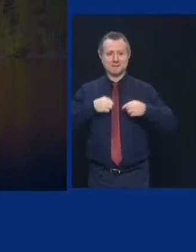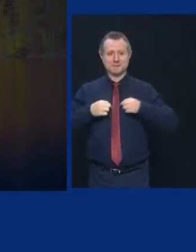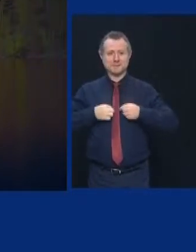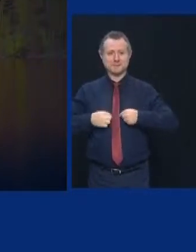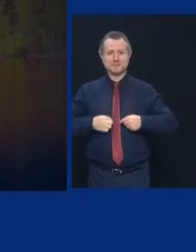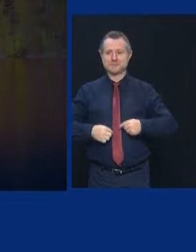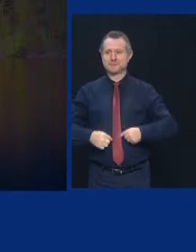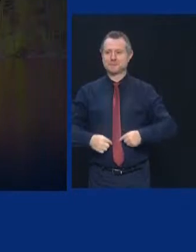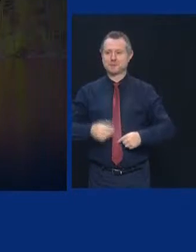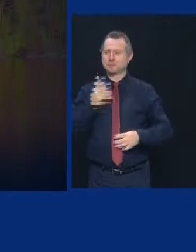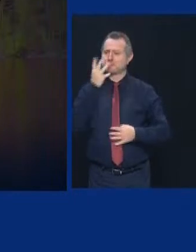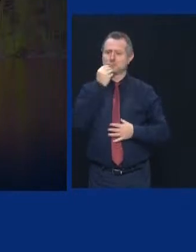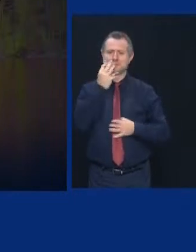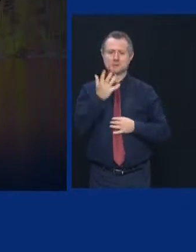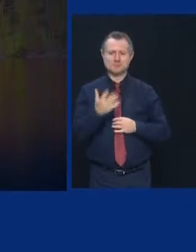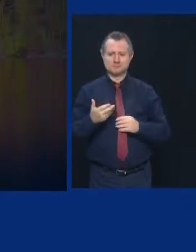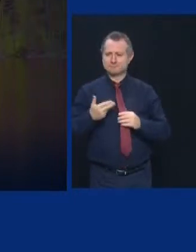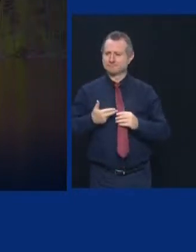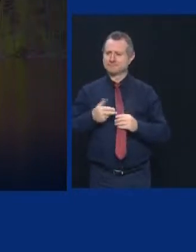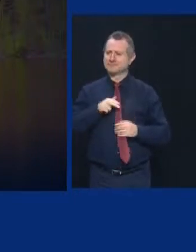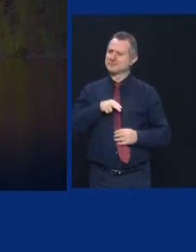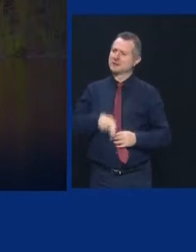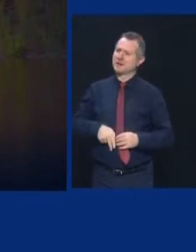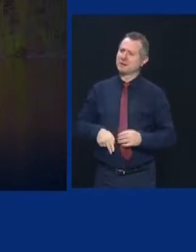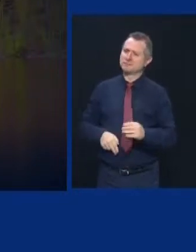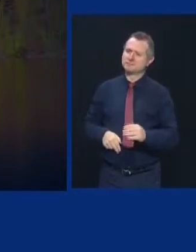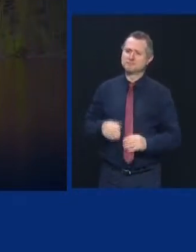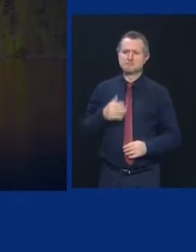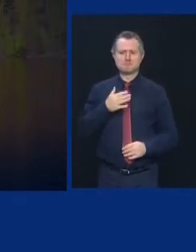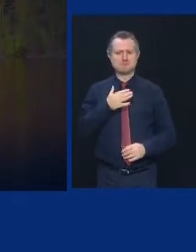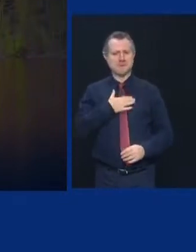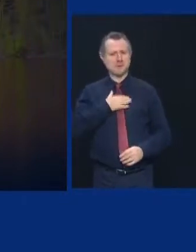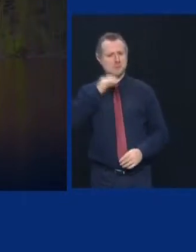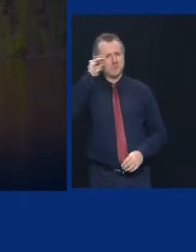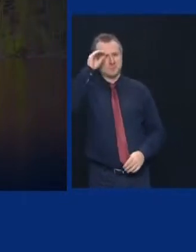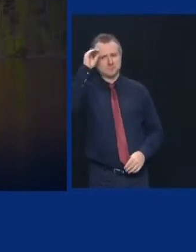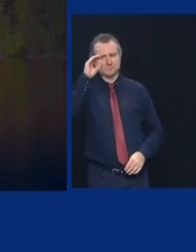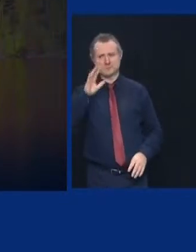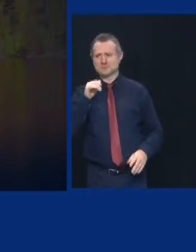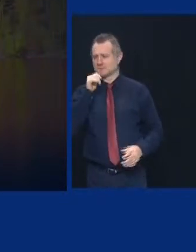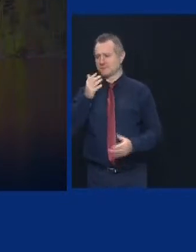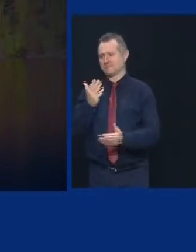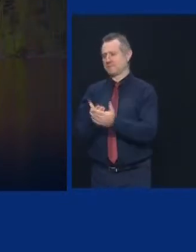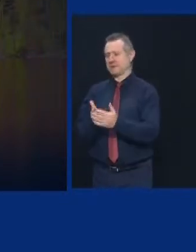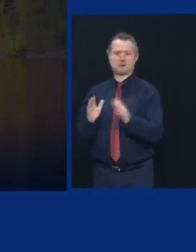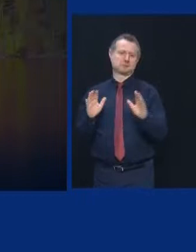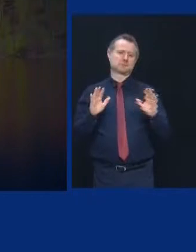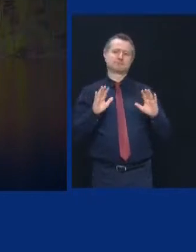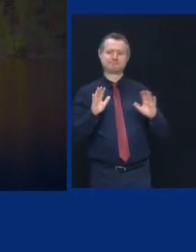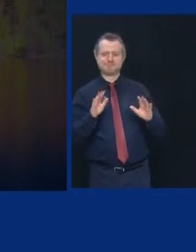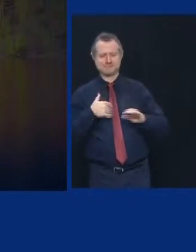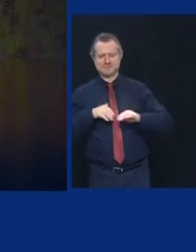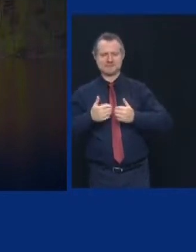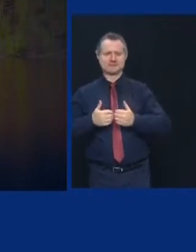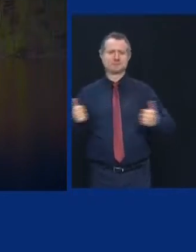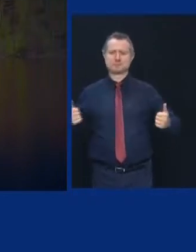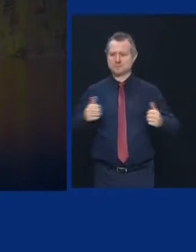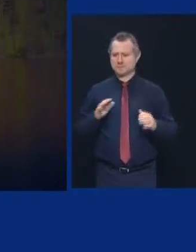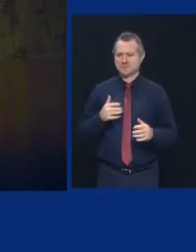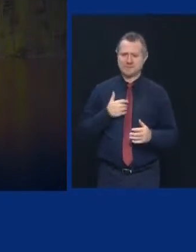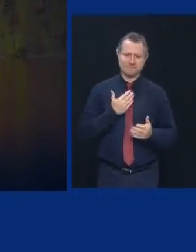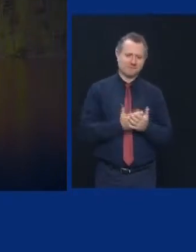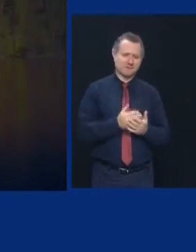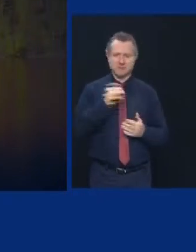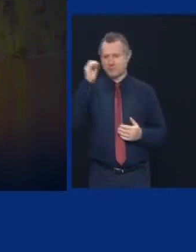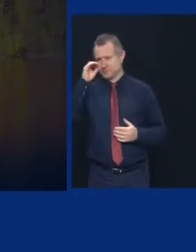not a fact. It's my opinion that I am offering. I don't want to separate fact from opinion. I think it's an attractive